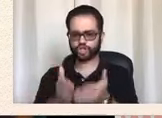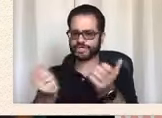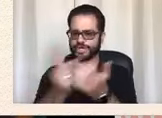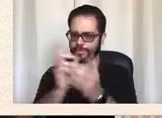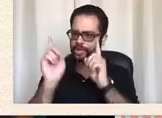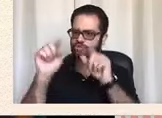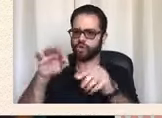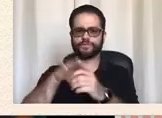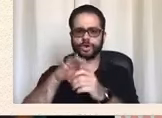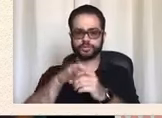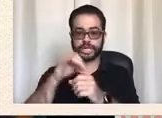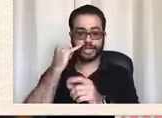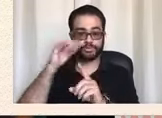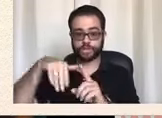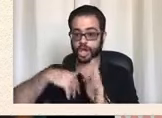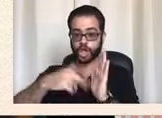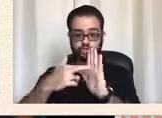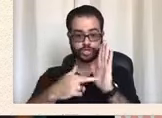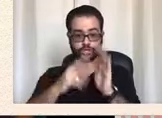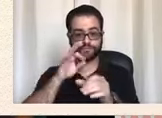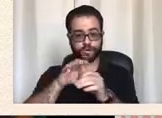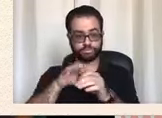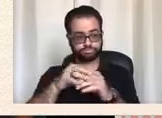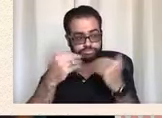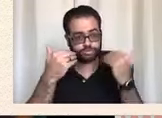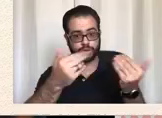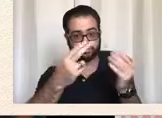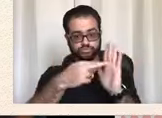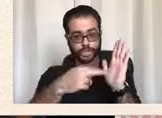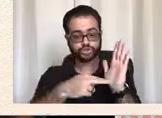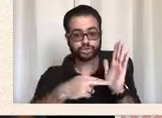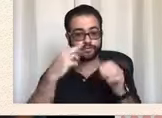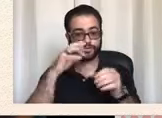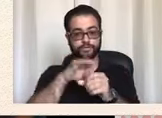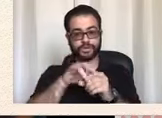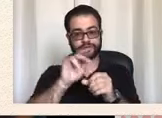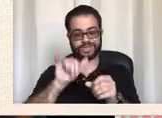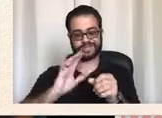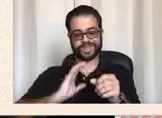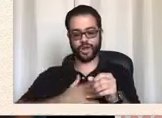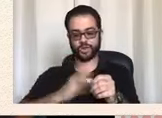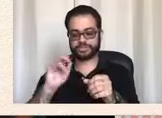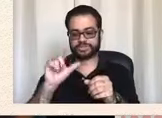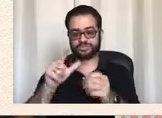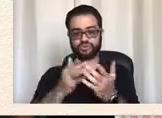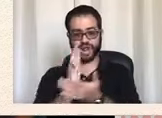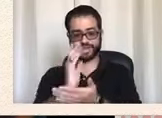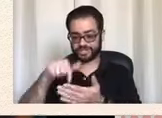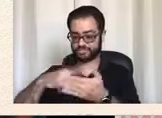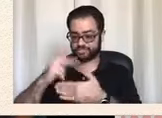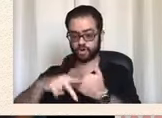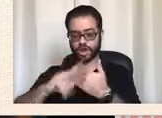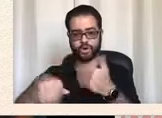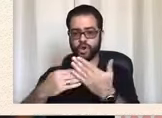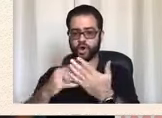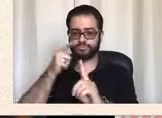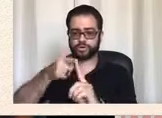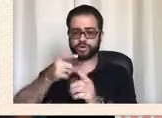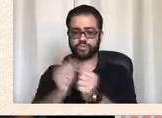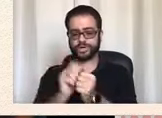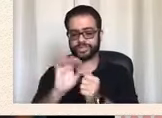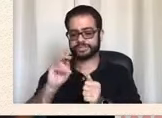not a registered voter, go out and vote. I mean, that's a civil right that we have. And that's another thing. This program is all about civil rights. Anybody who tells you that